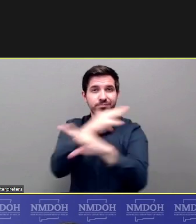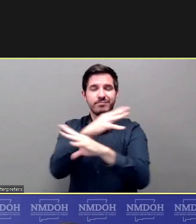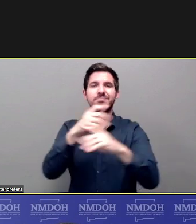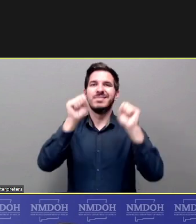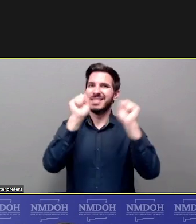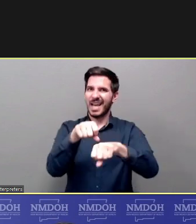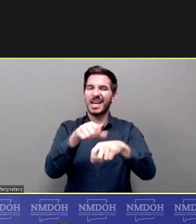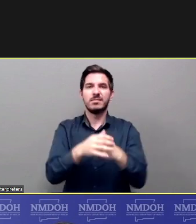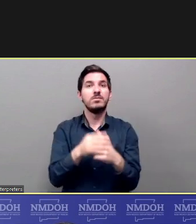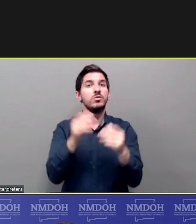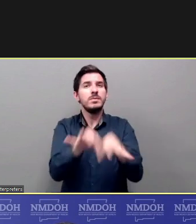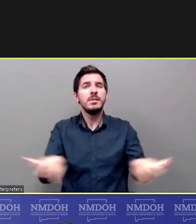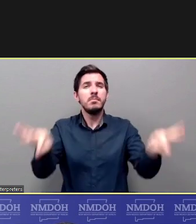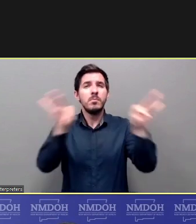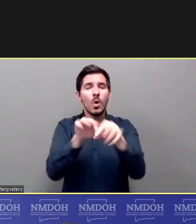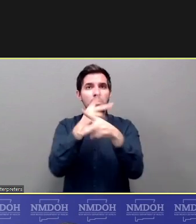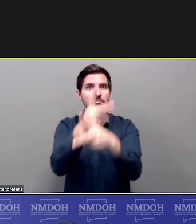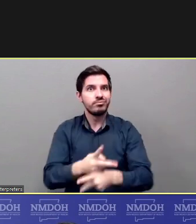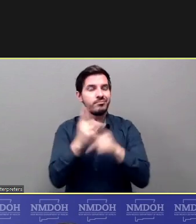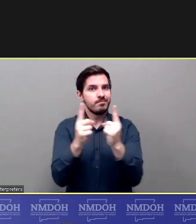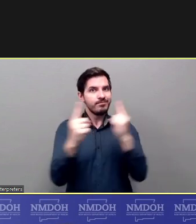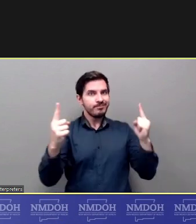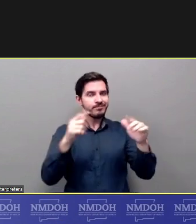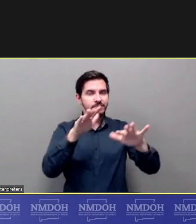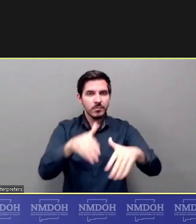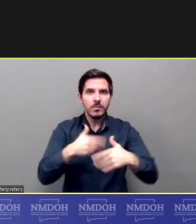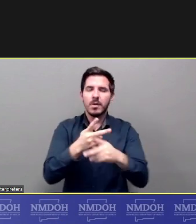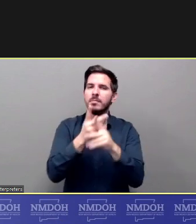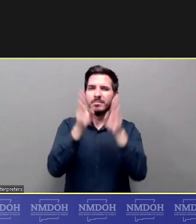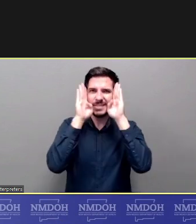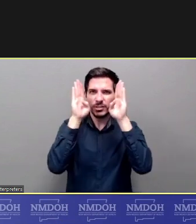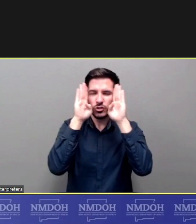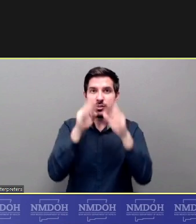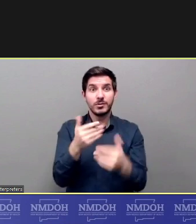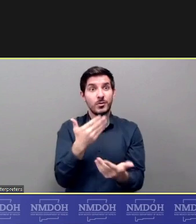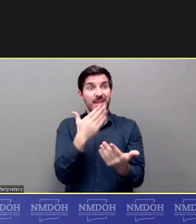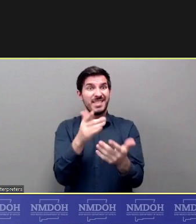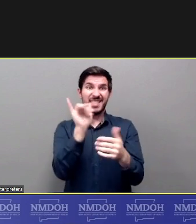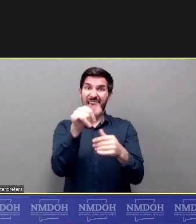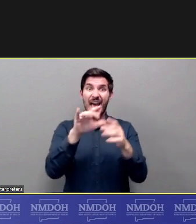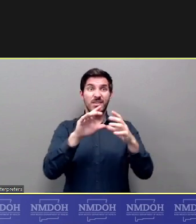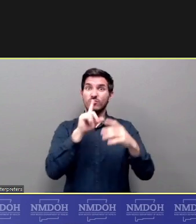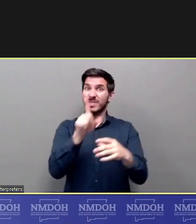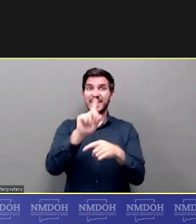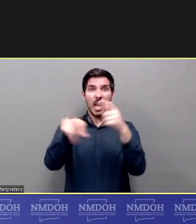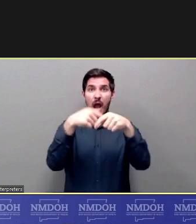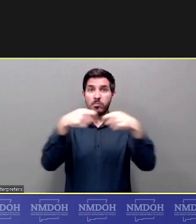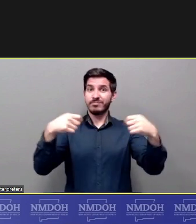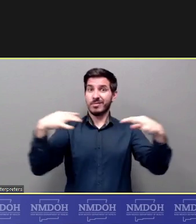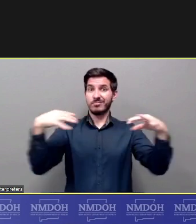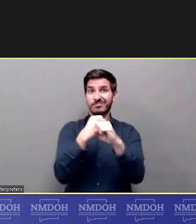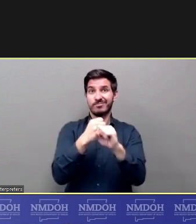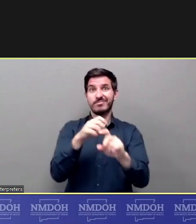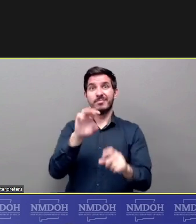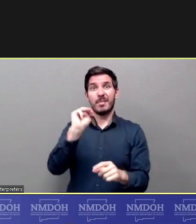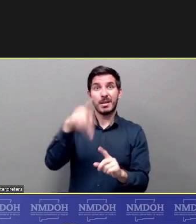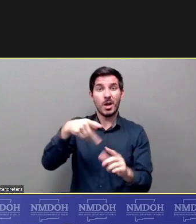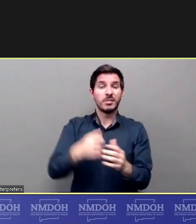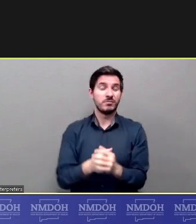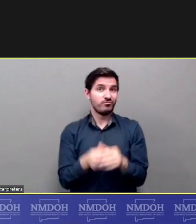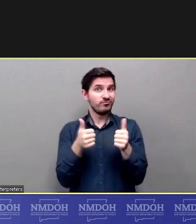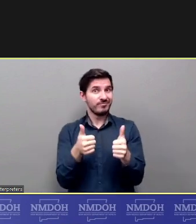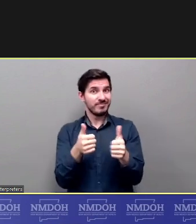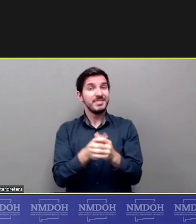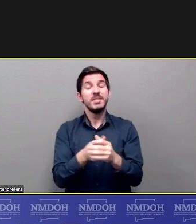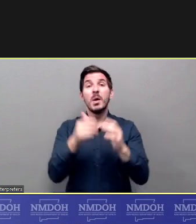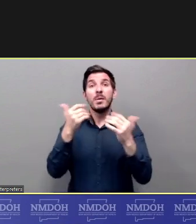take precautions. And yeah, thanks again. I think that's my whole monkeypox set. And I'm going to now